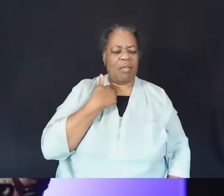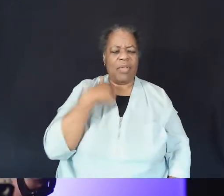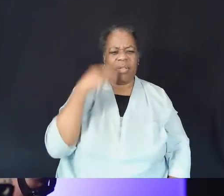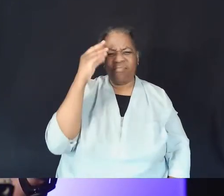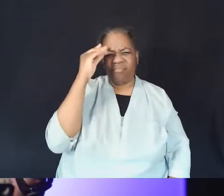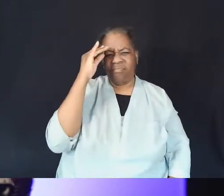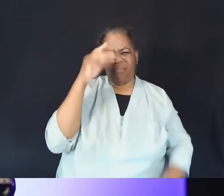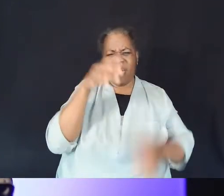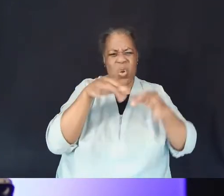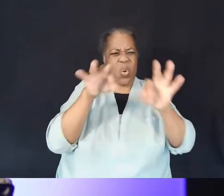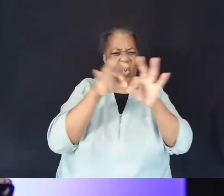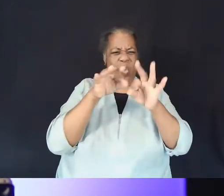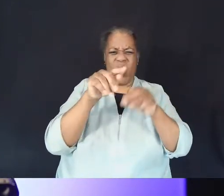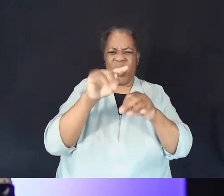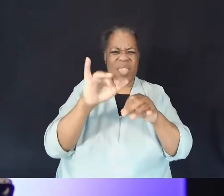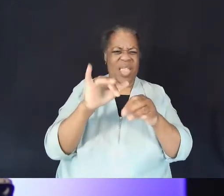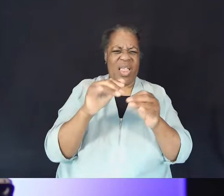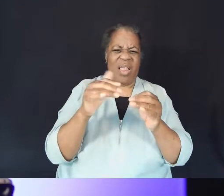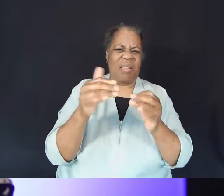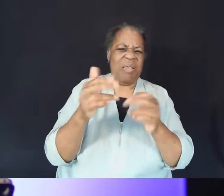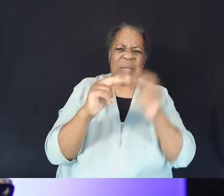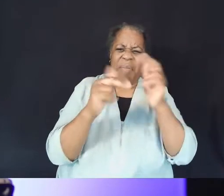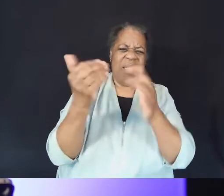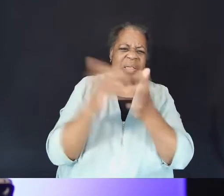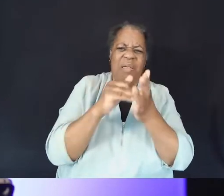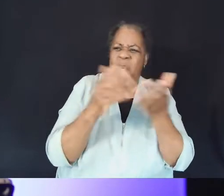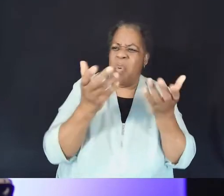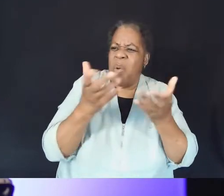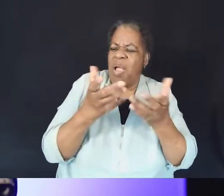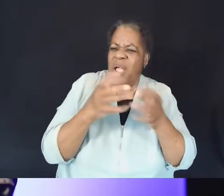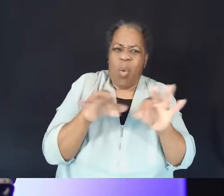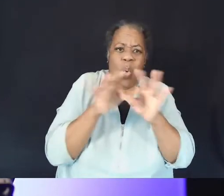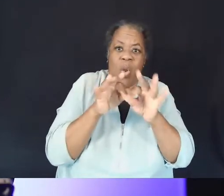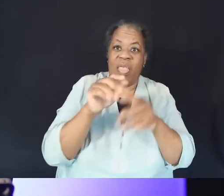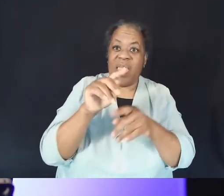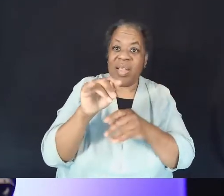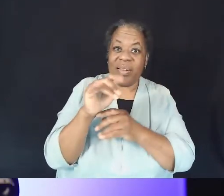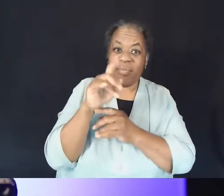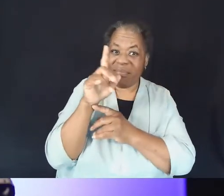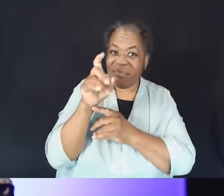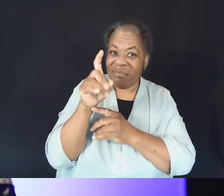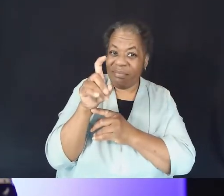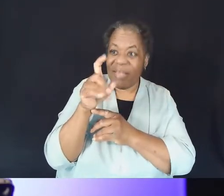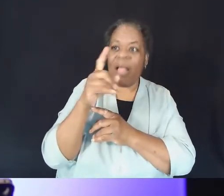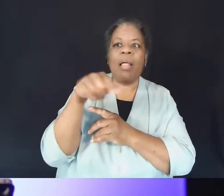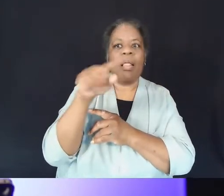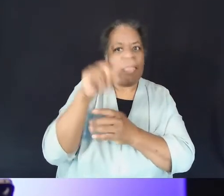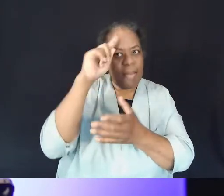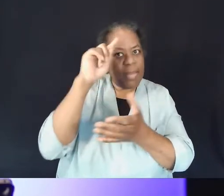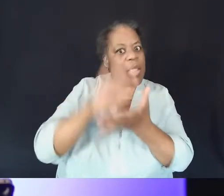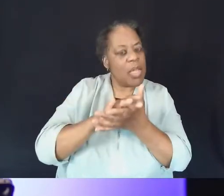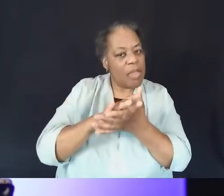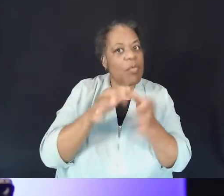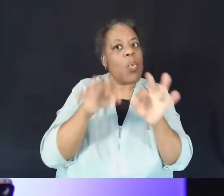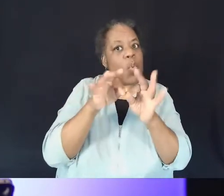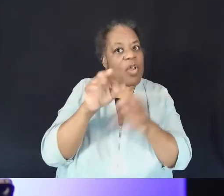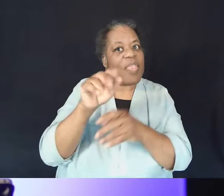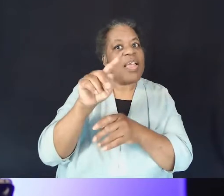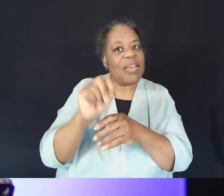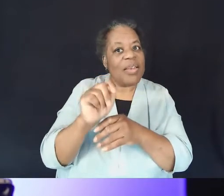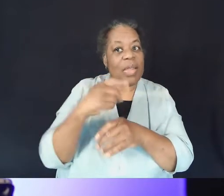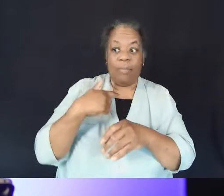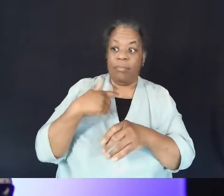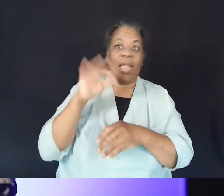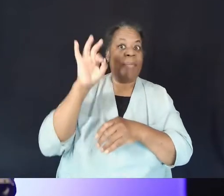it? What are they rebuilding? Is it worth it? Clearly, they believed it was. I'm a pastor type,